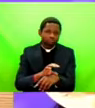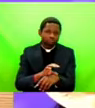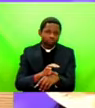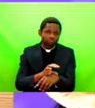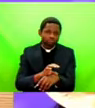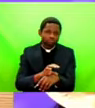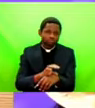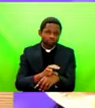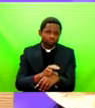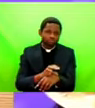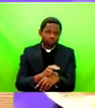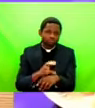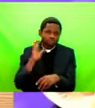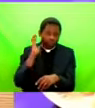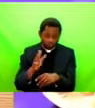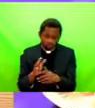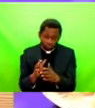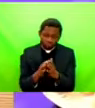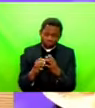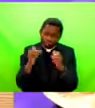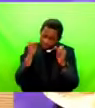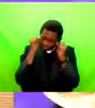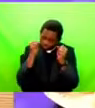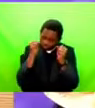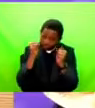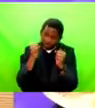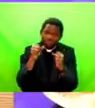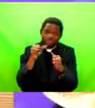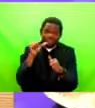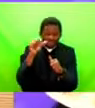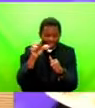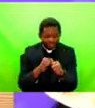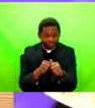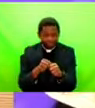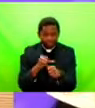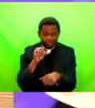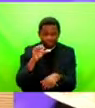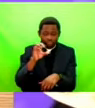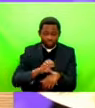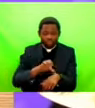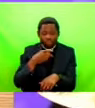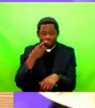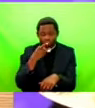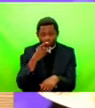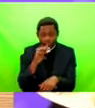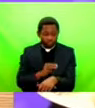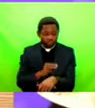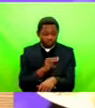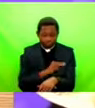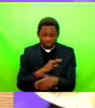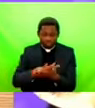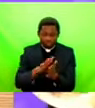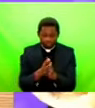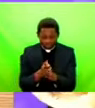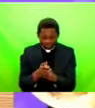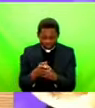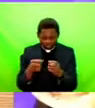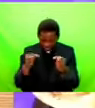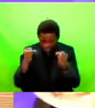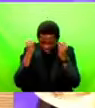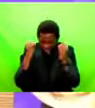will aggressively drive every COP member to be an ardent witness